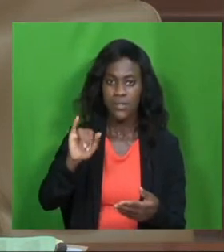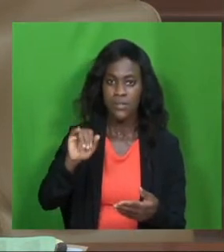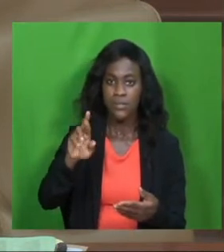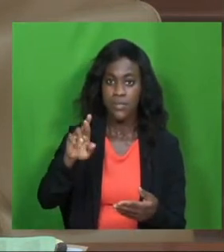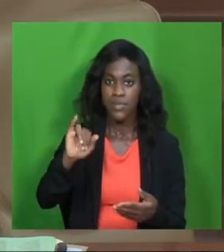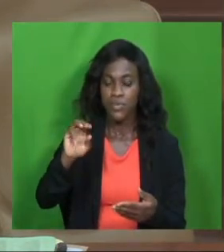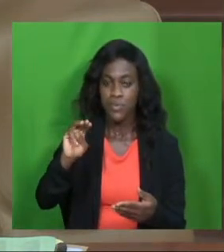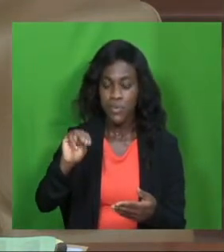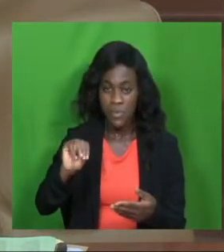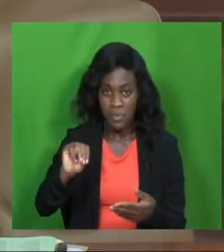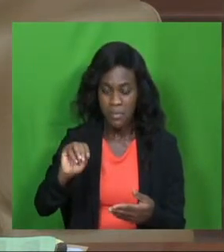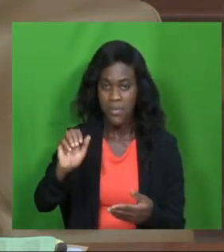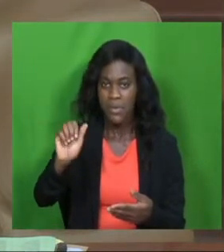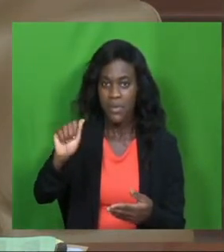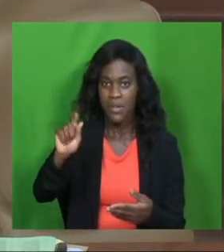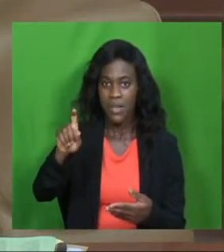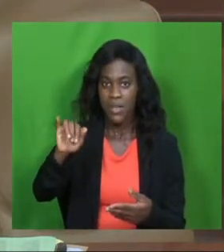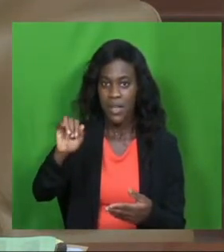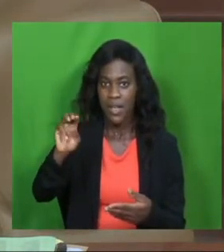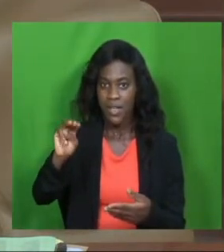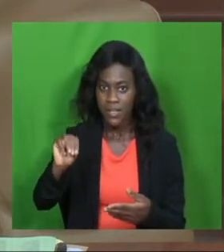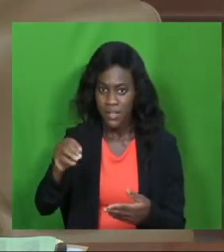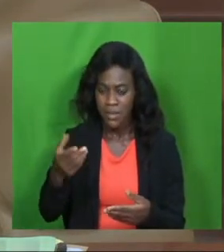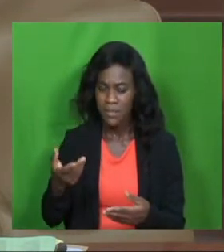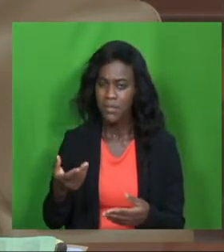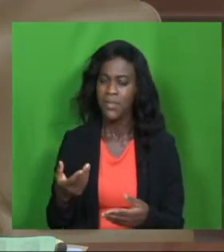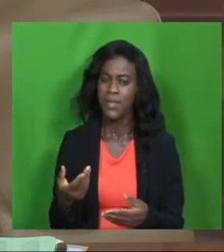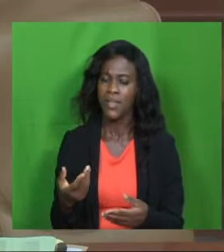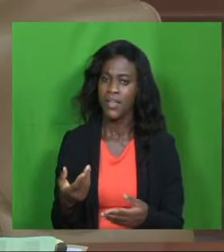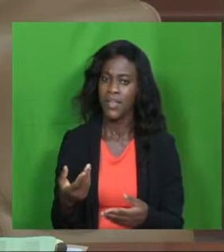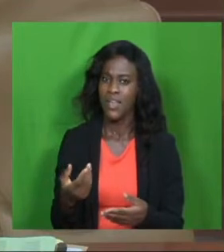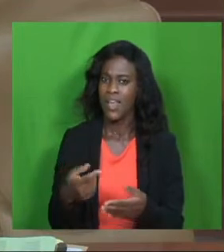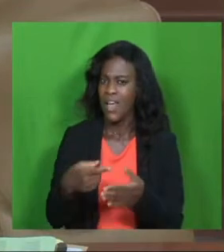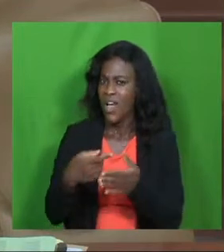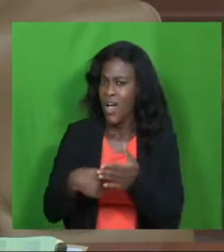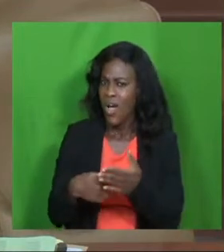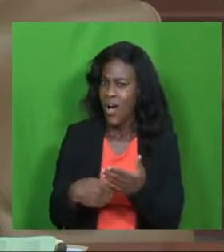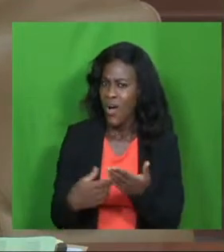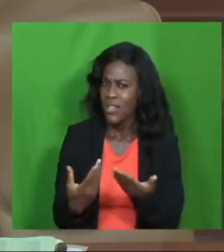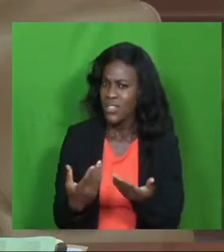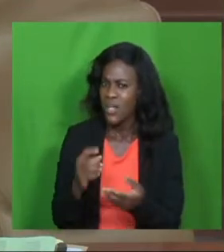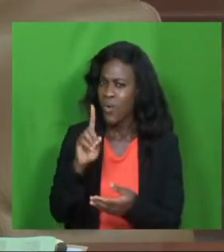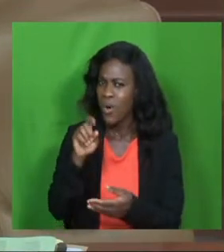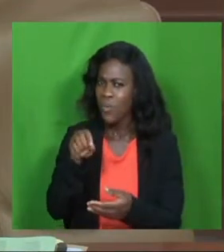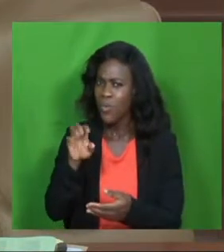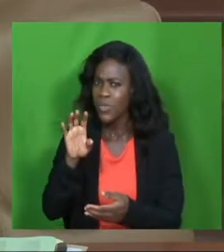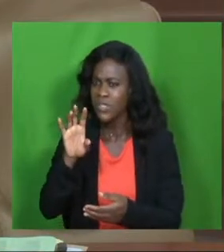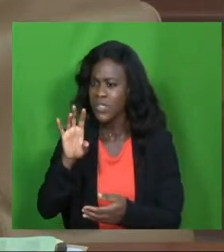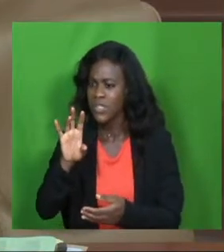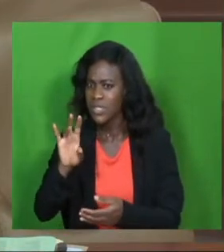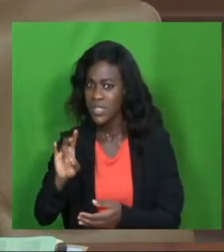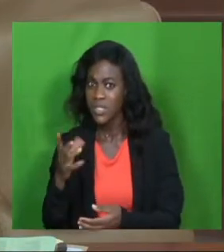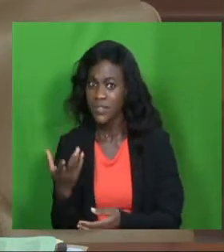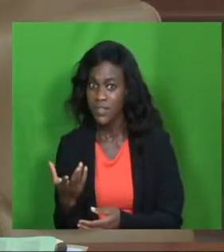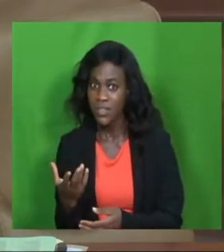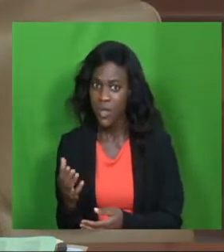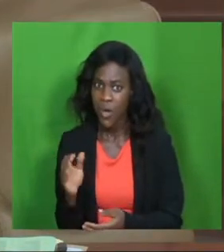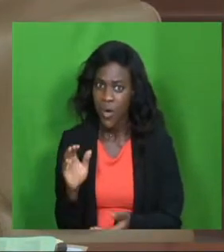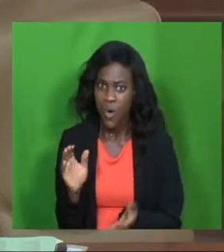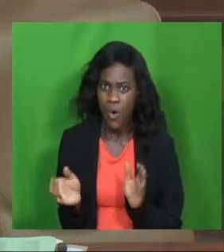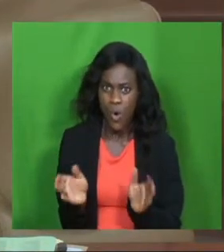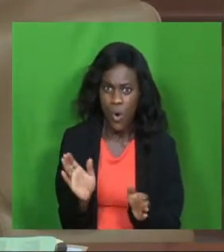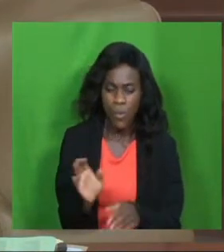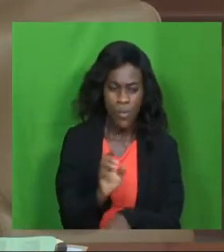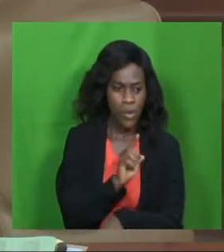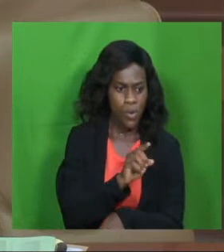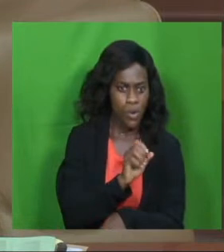of Green Park to AstroTurf at Akimoda, and it is 1.7 compared to